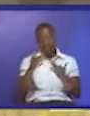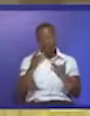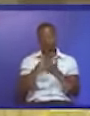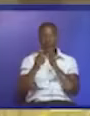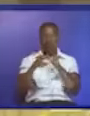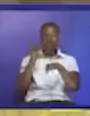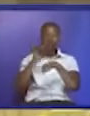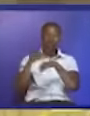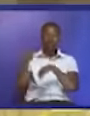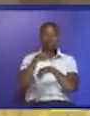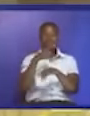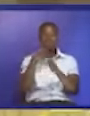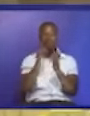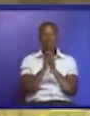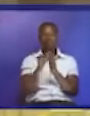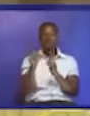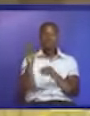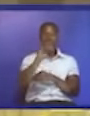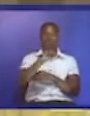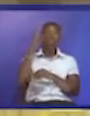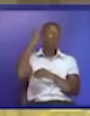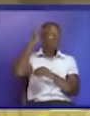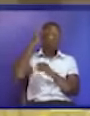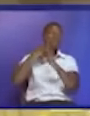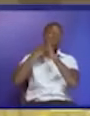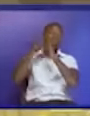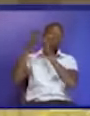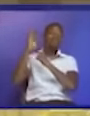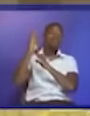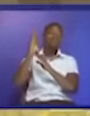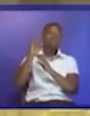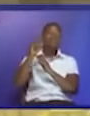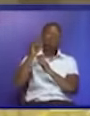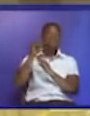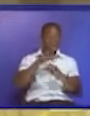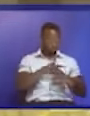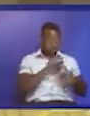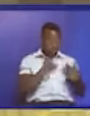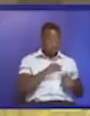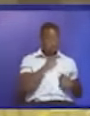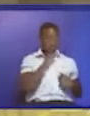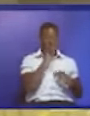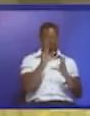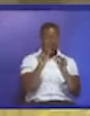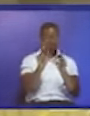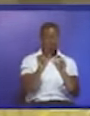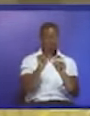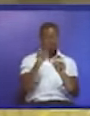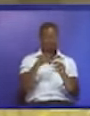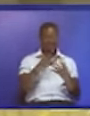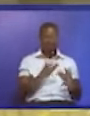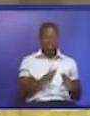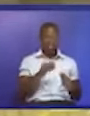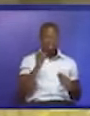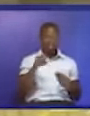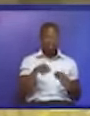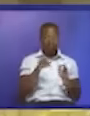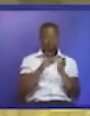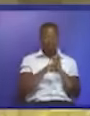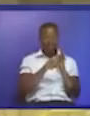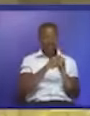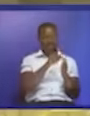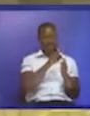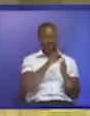the day that you hear his voice, he says to harden not your heart. I'm going to count 1 to 5. And under the